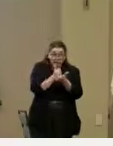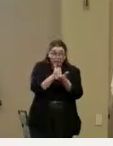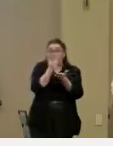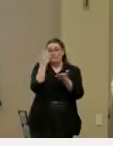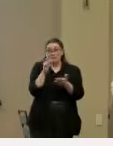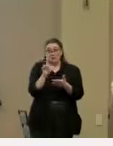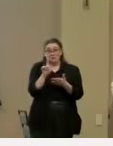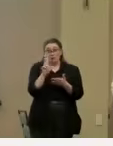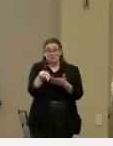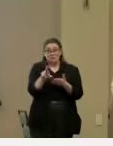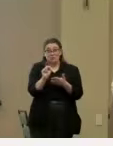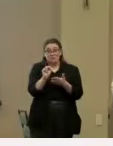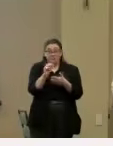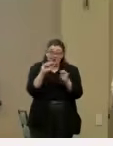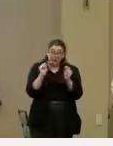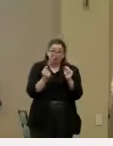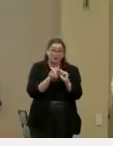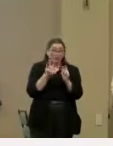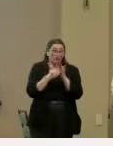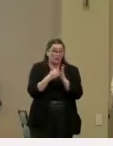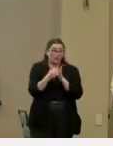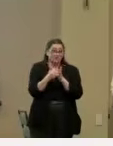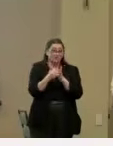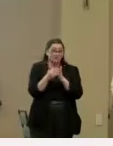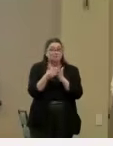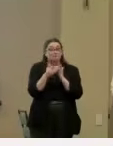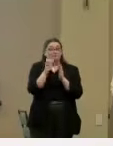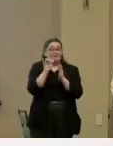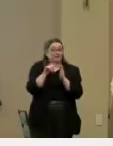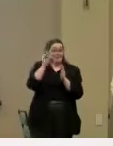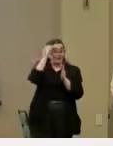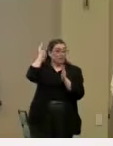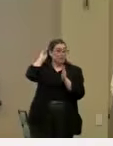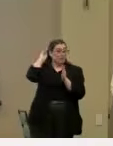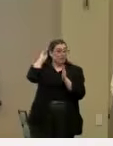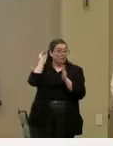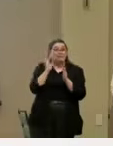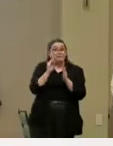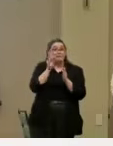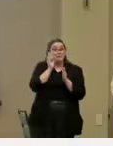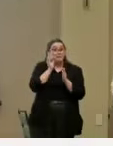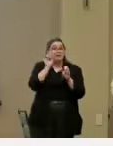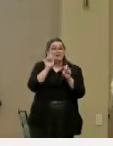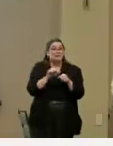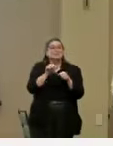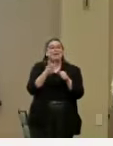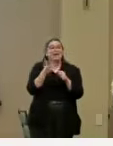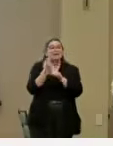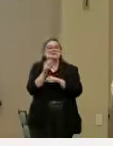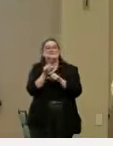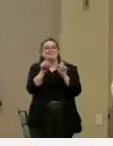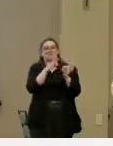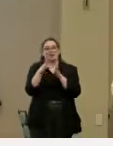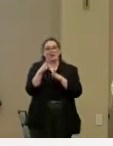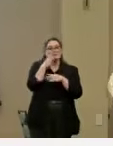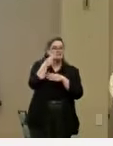because lupus can hurt. With that in mind, there's other ways to ingest the marijuana. So I meet my patients where